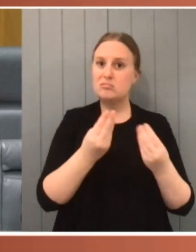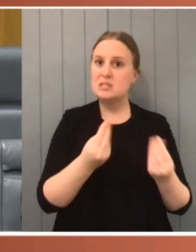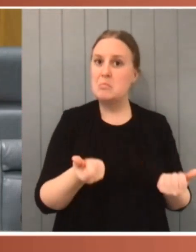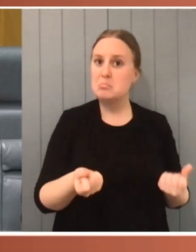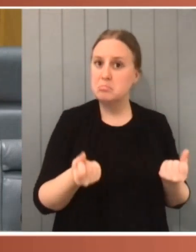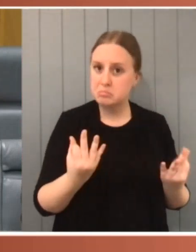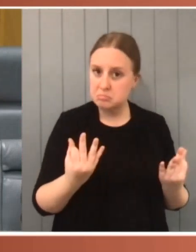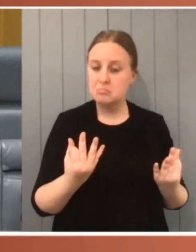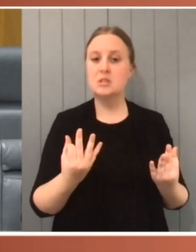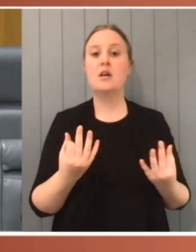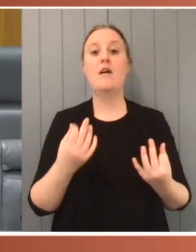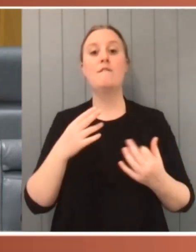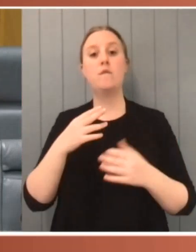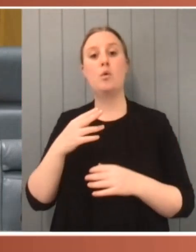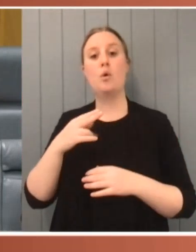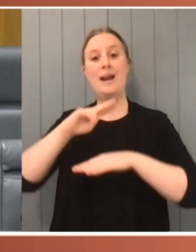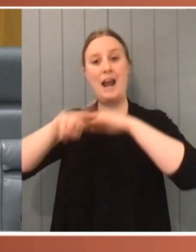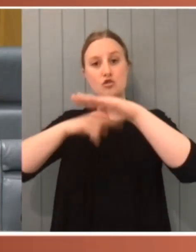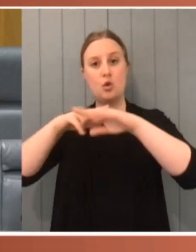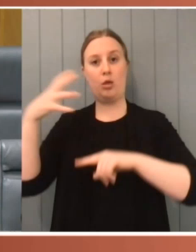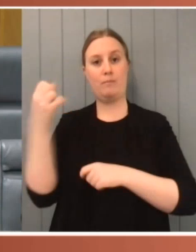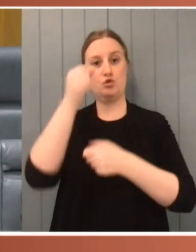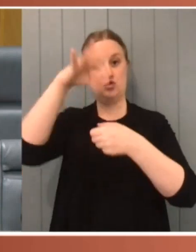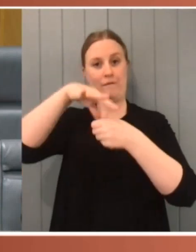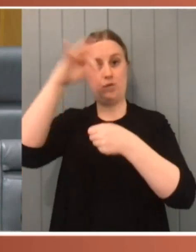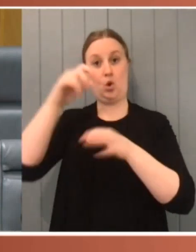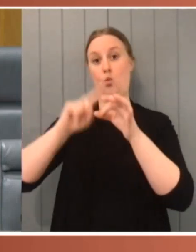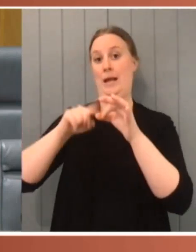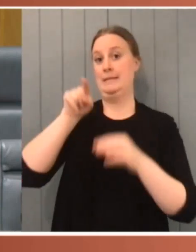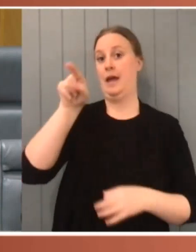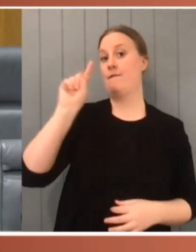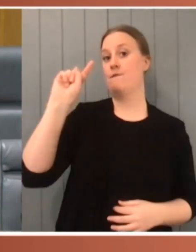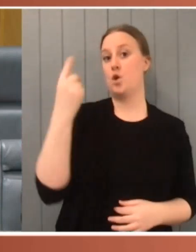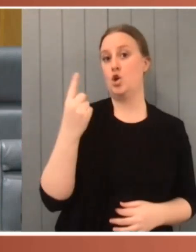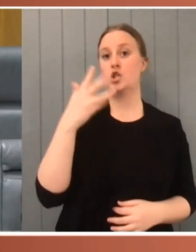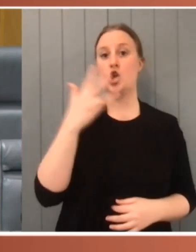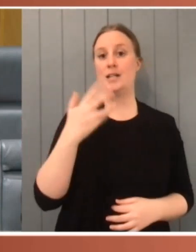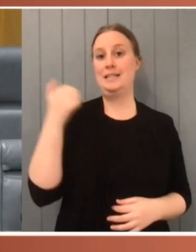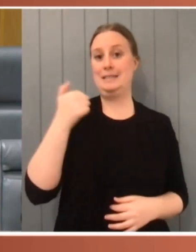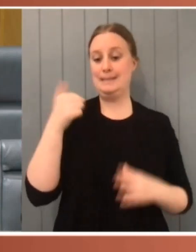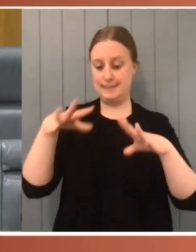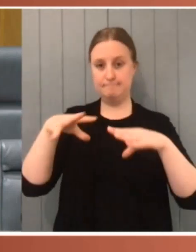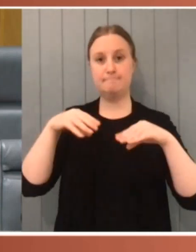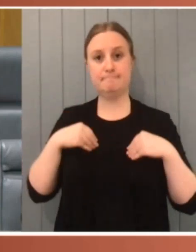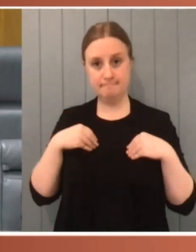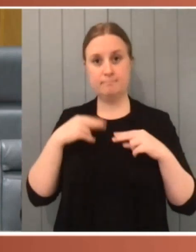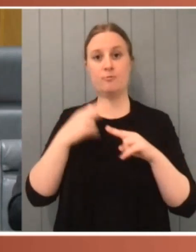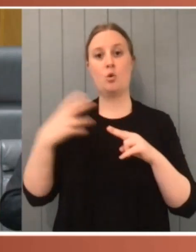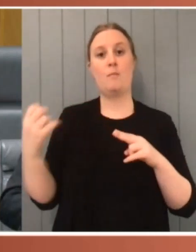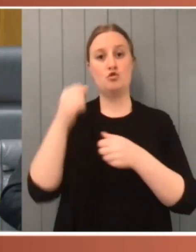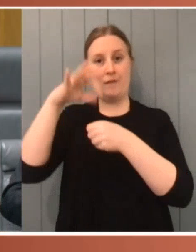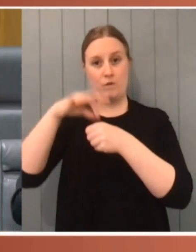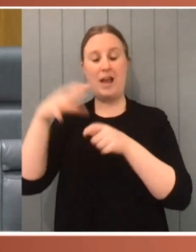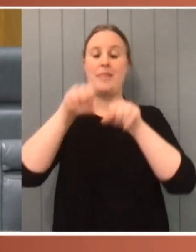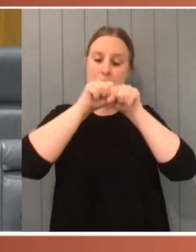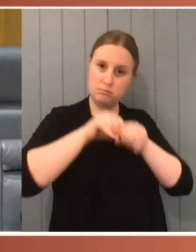in 1915 with the adoption of compulsory voting. Then it sped to the national sphere, and after that, the